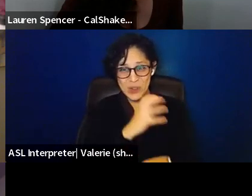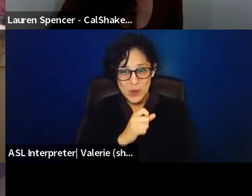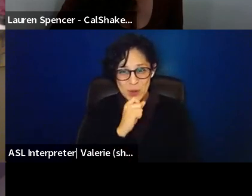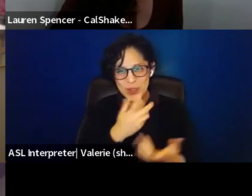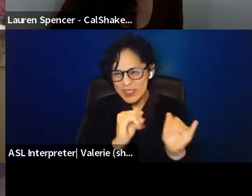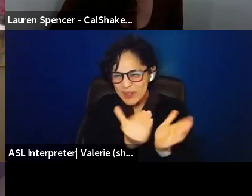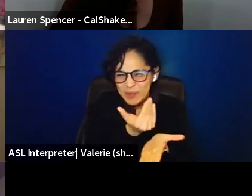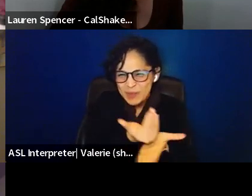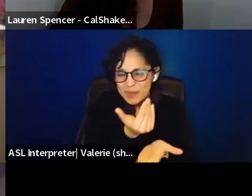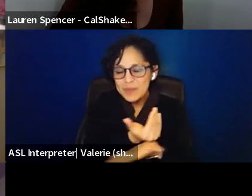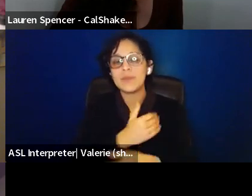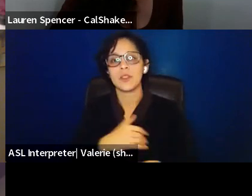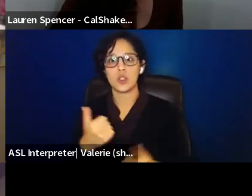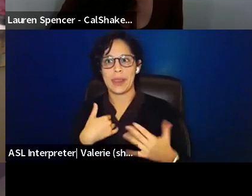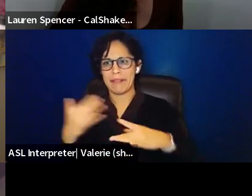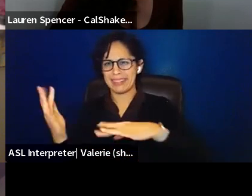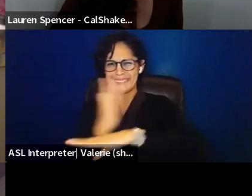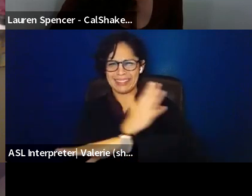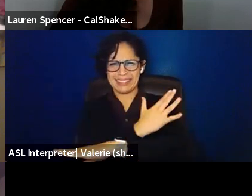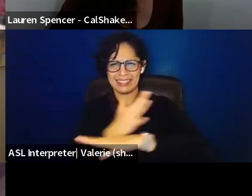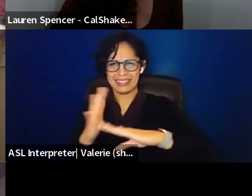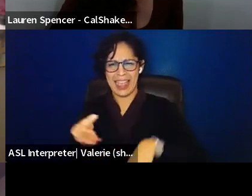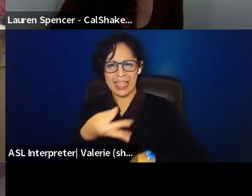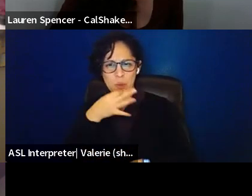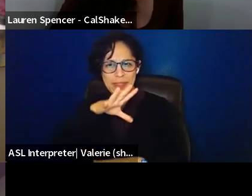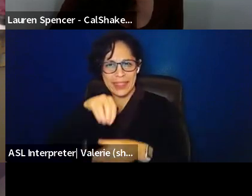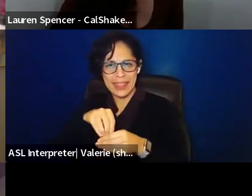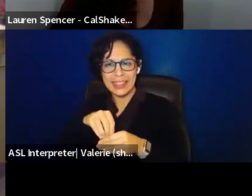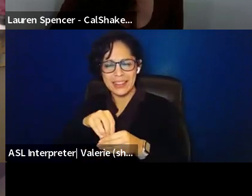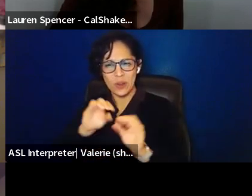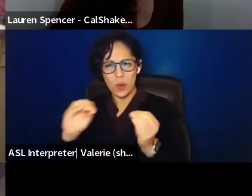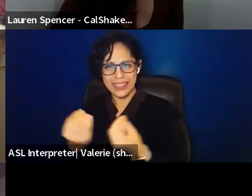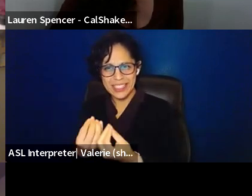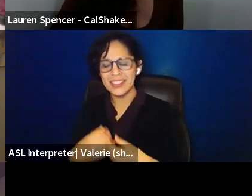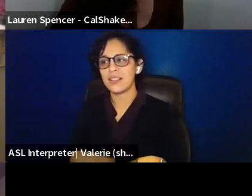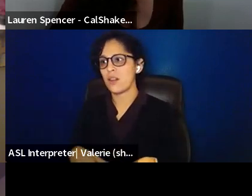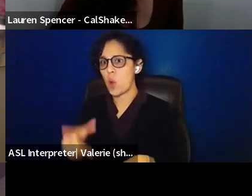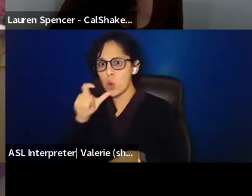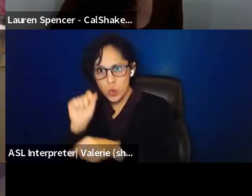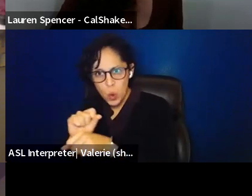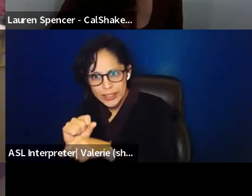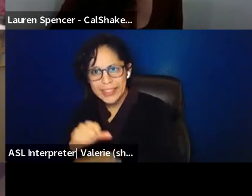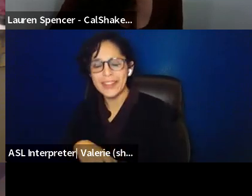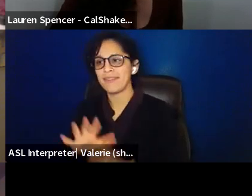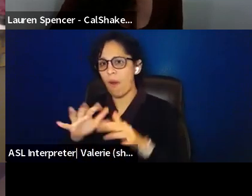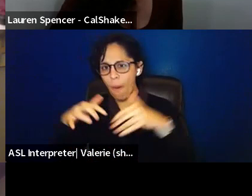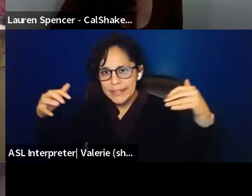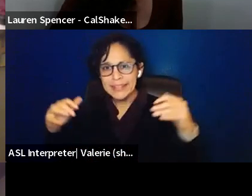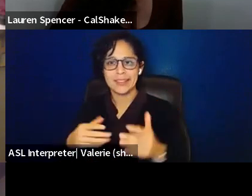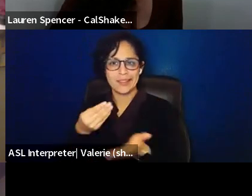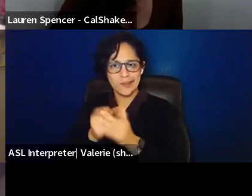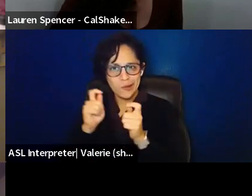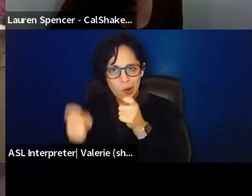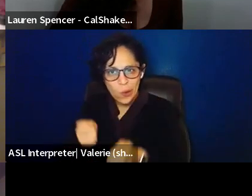of varying degrees of expertise within the organization, within our constituents in terms of our audiences, donors,